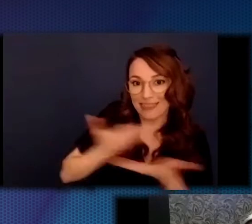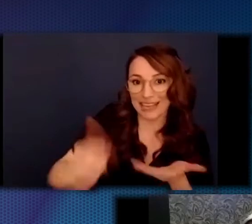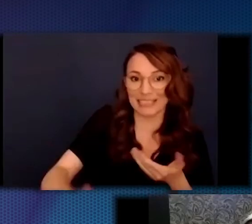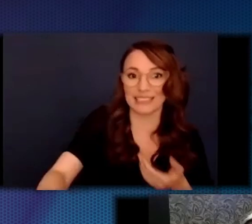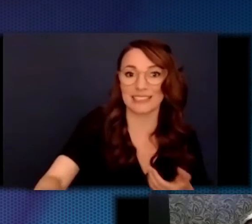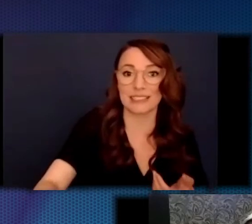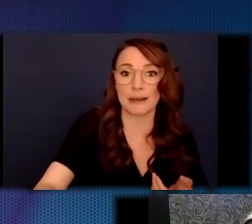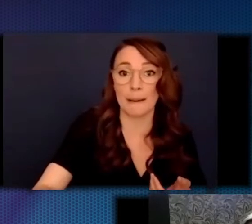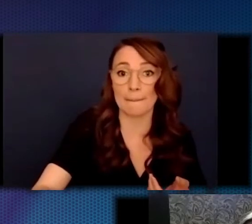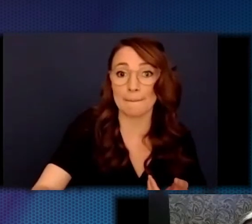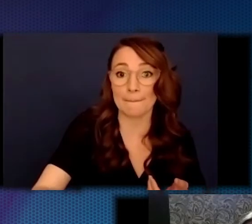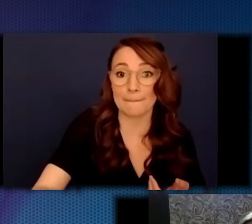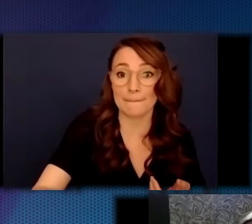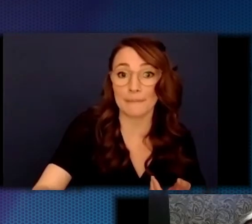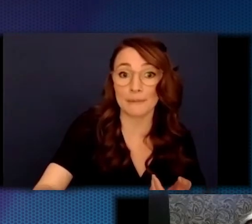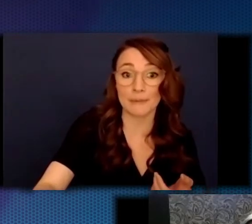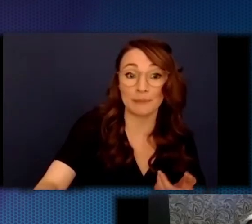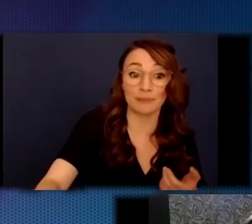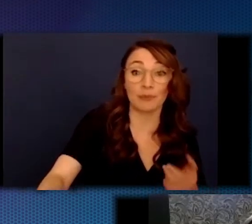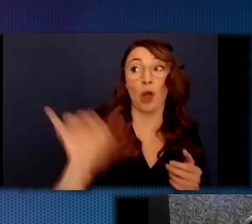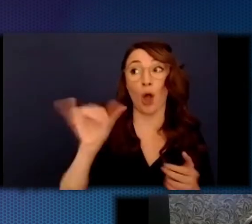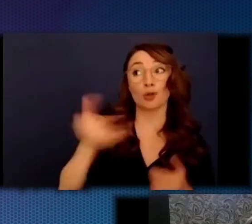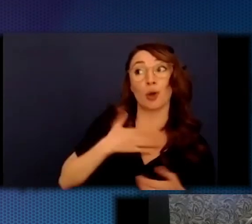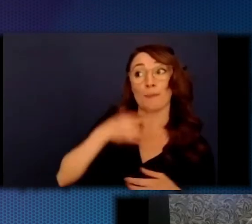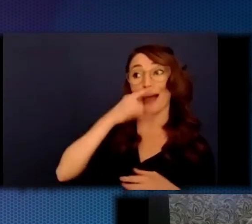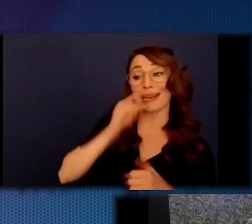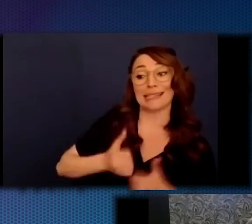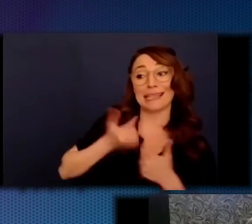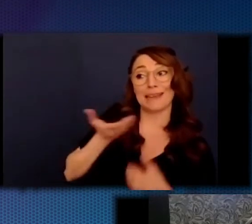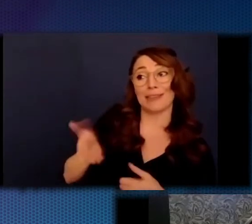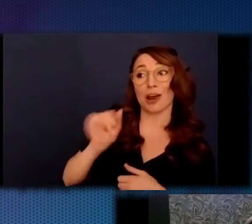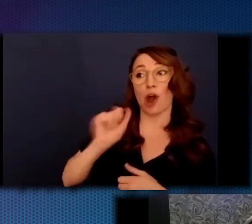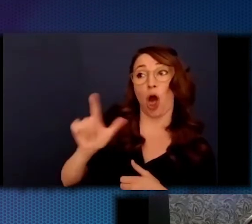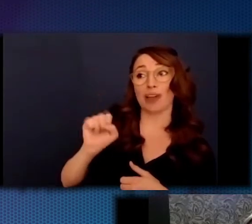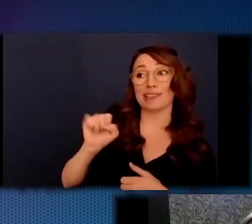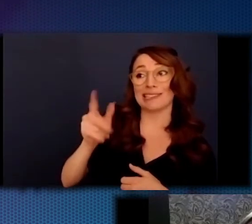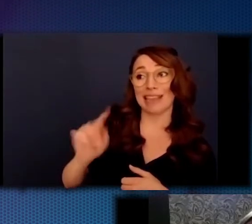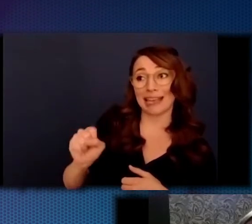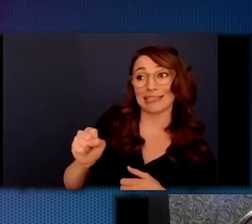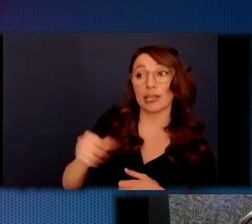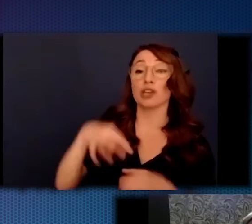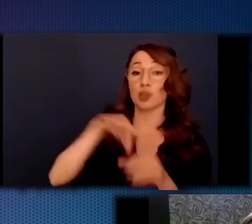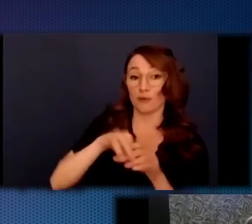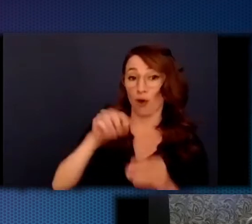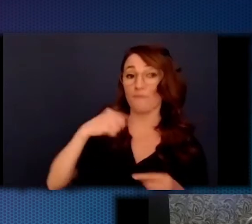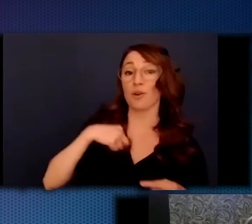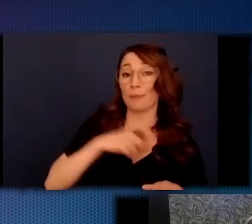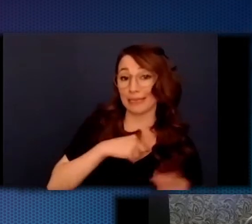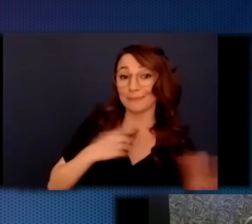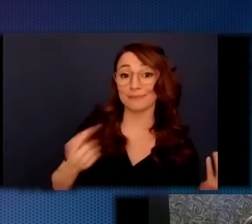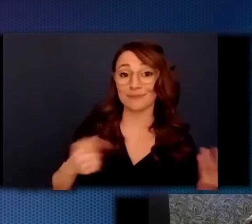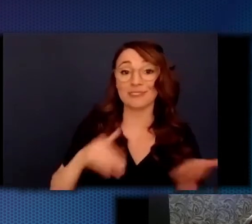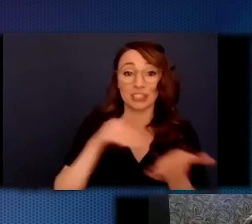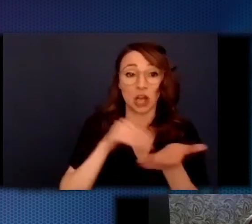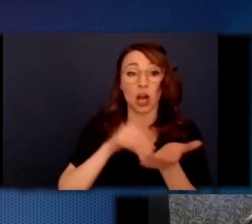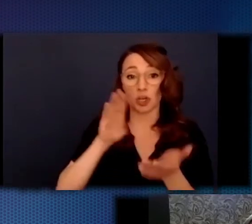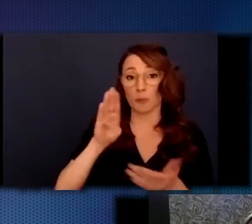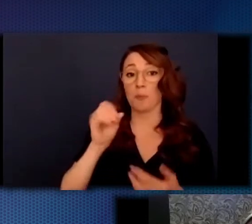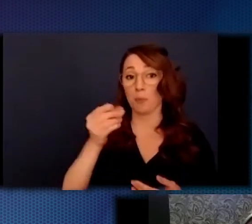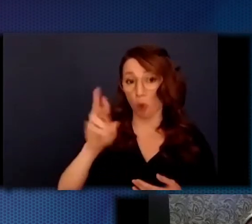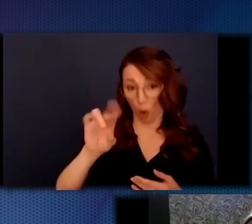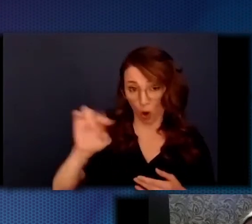live on All Saints. So vote for that. Vote for Dr. Bourne. He's the one. Come on now. Let me hear you talking. Come on. What's in the